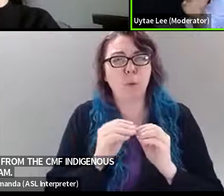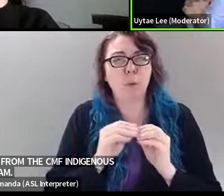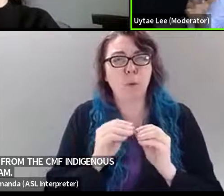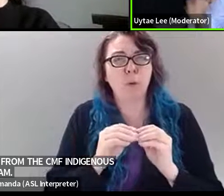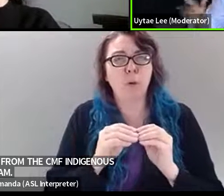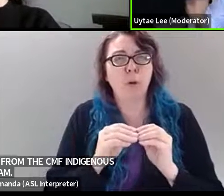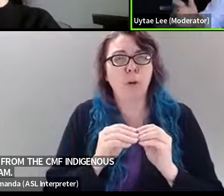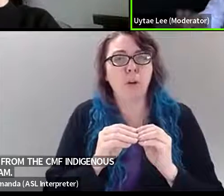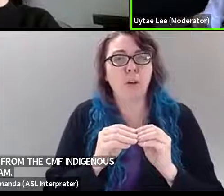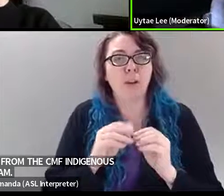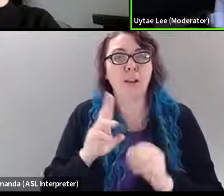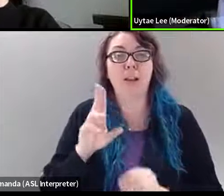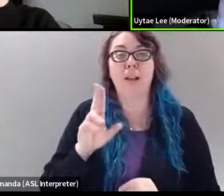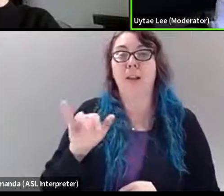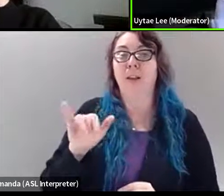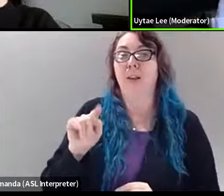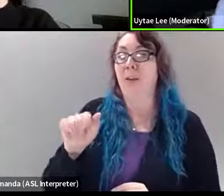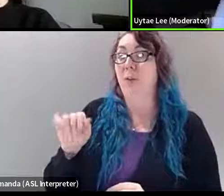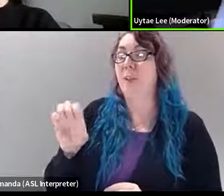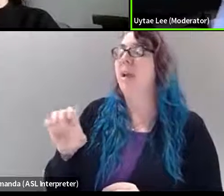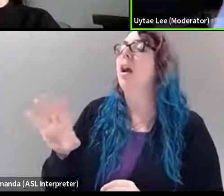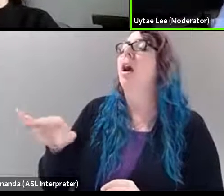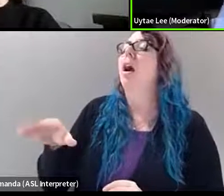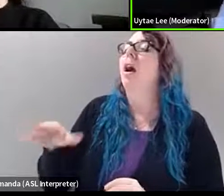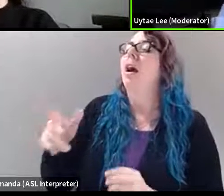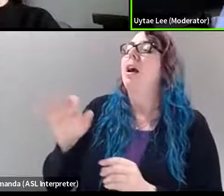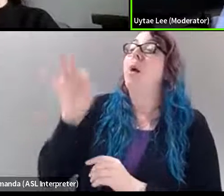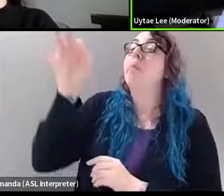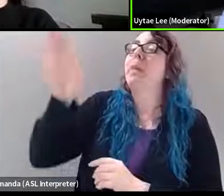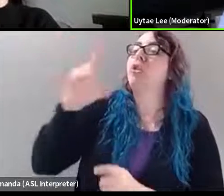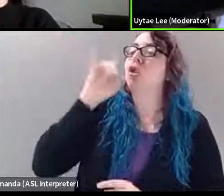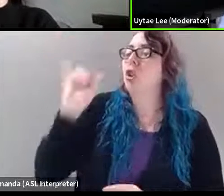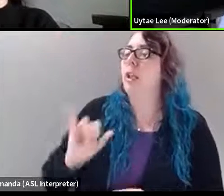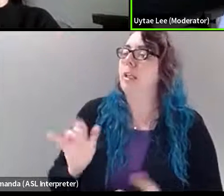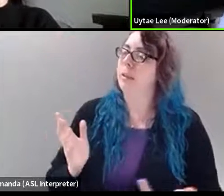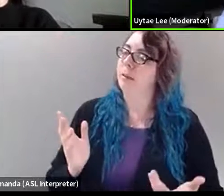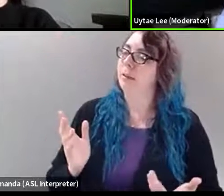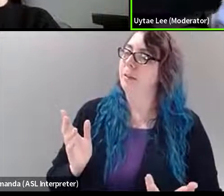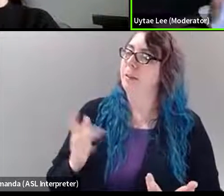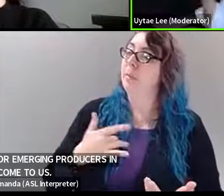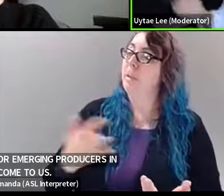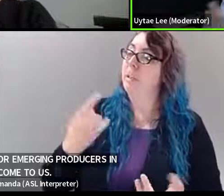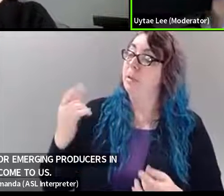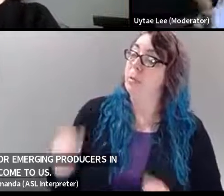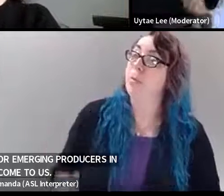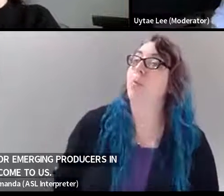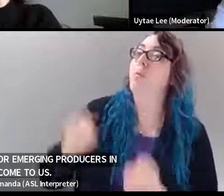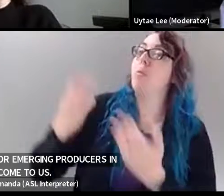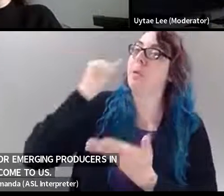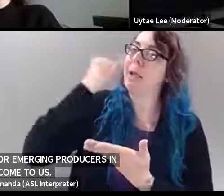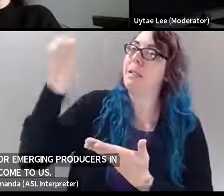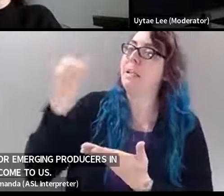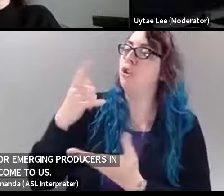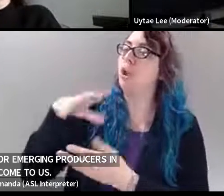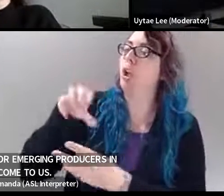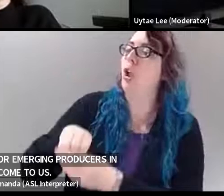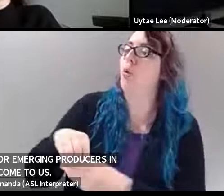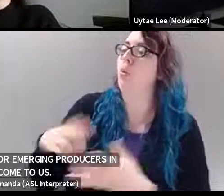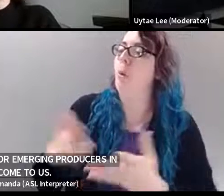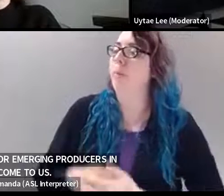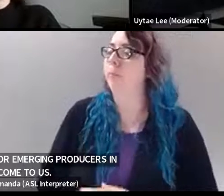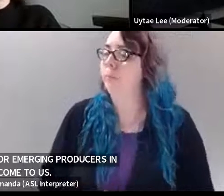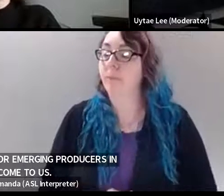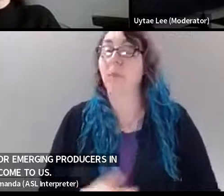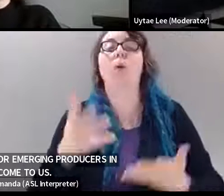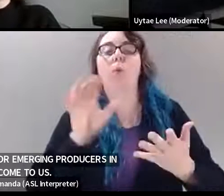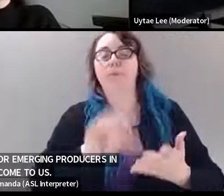what is ideally included in one of these pitches, like in the proposal. Sure. Yeah. Okay. So for